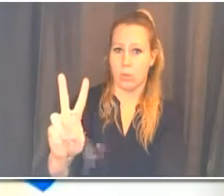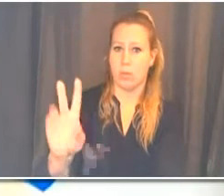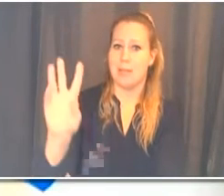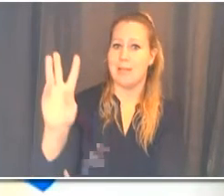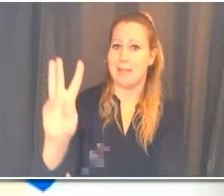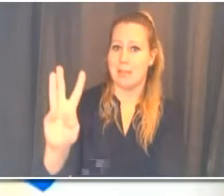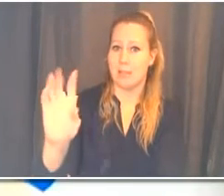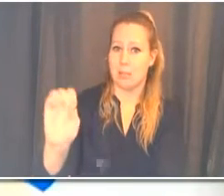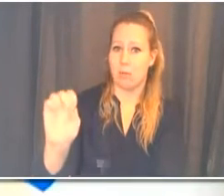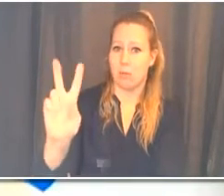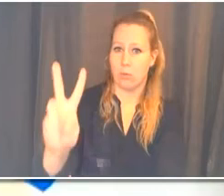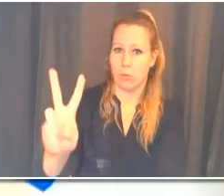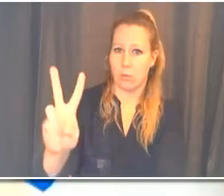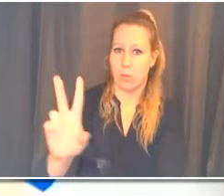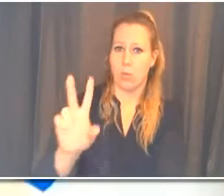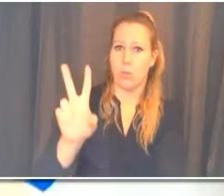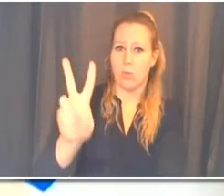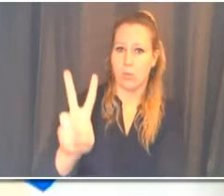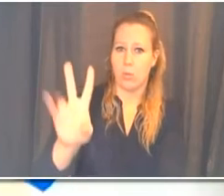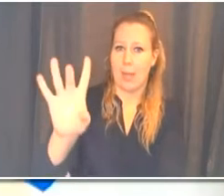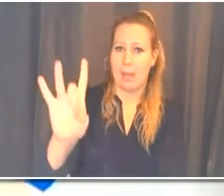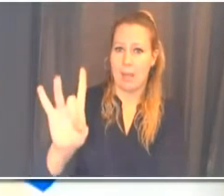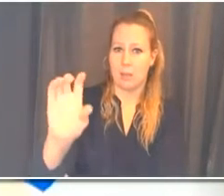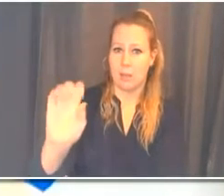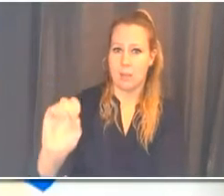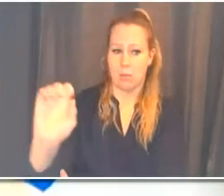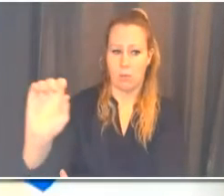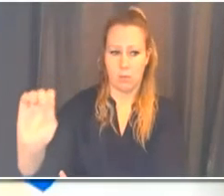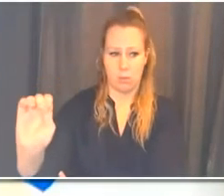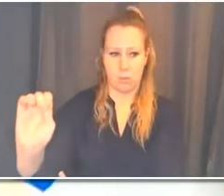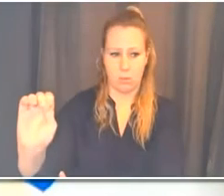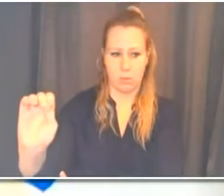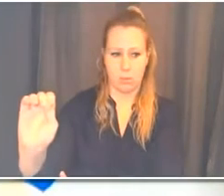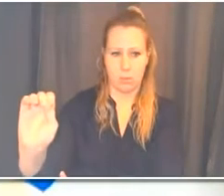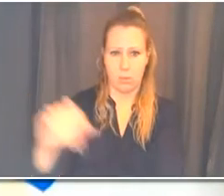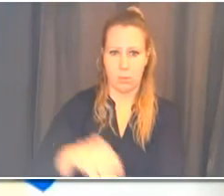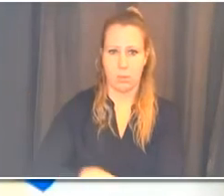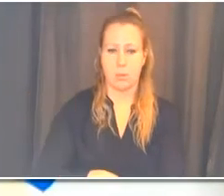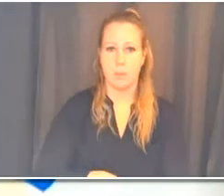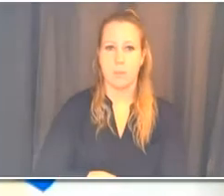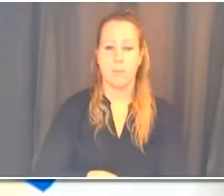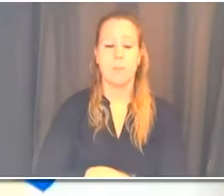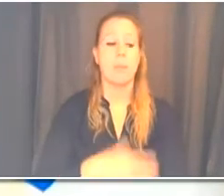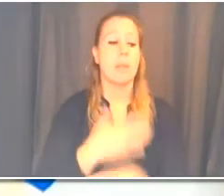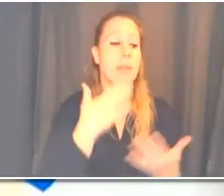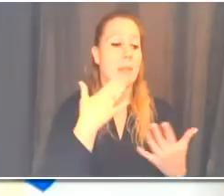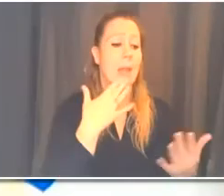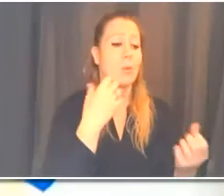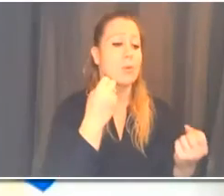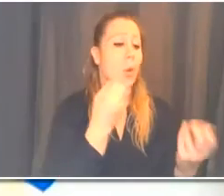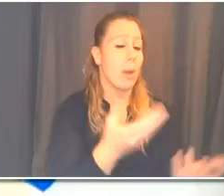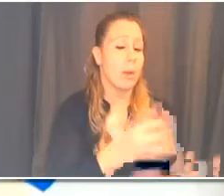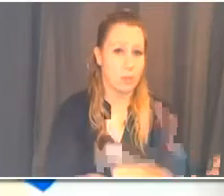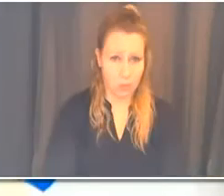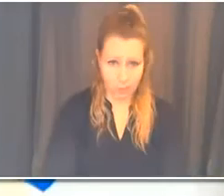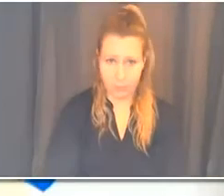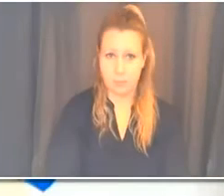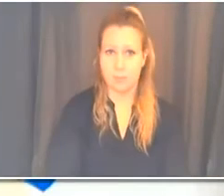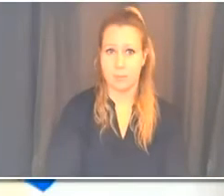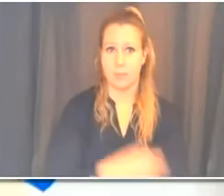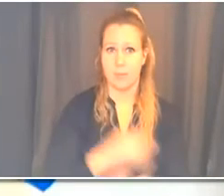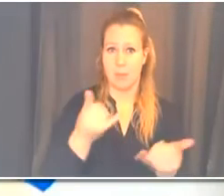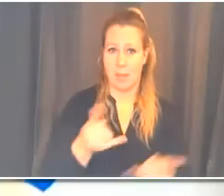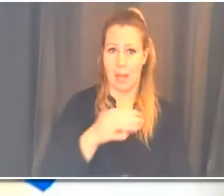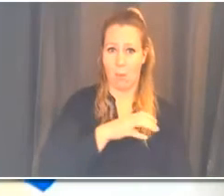making this hearing possible I want to direct our attention to the Immigrant Community an immigrant Community who has been part of